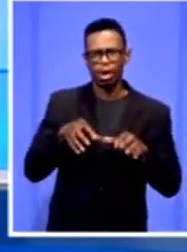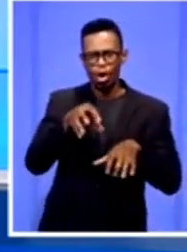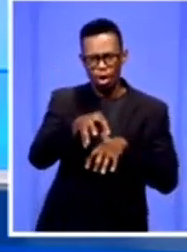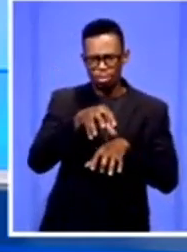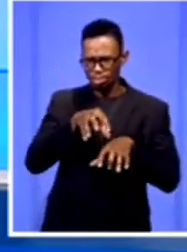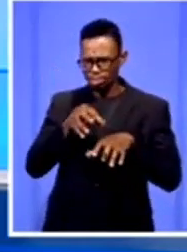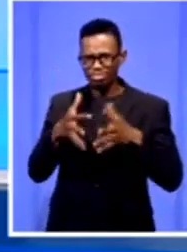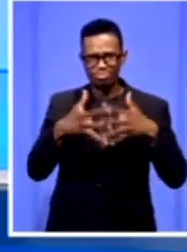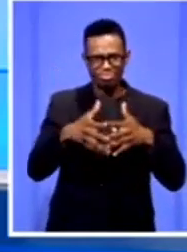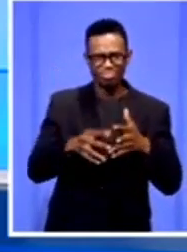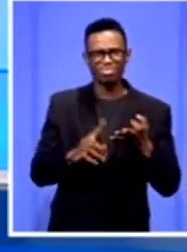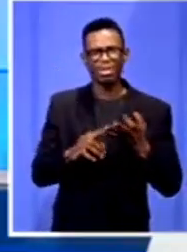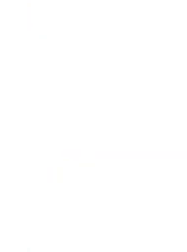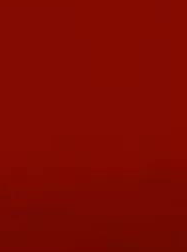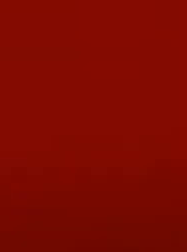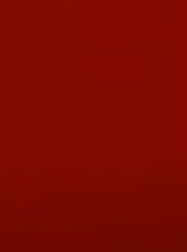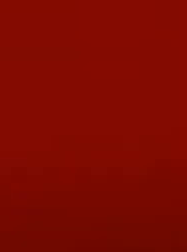you there live.